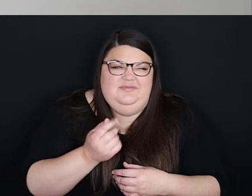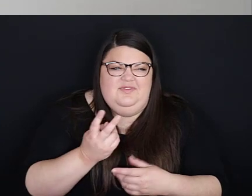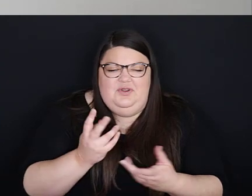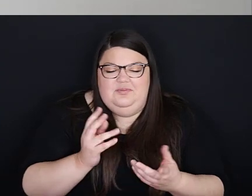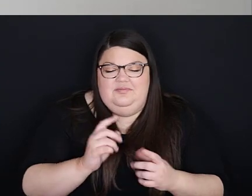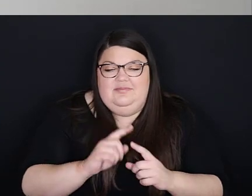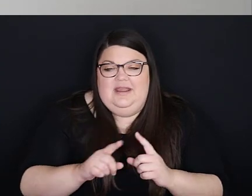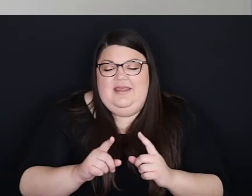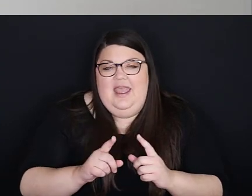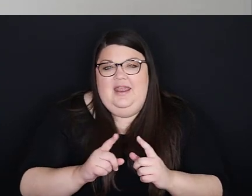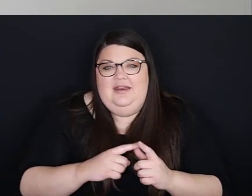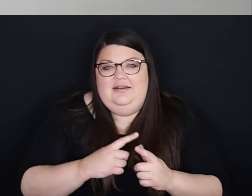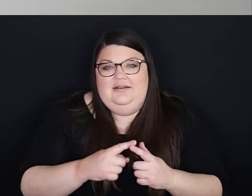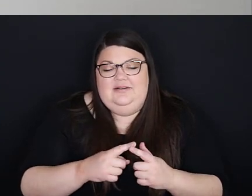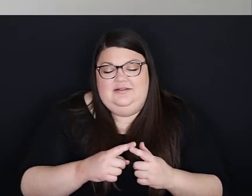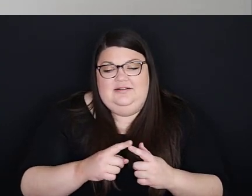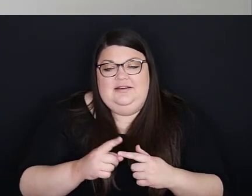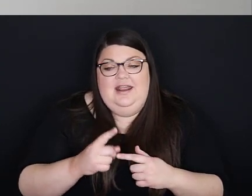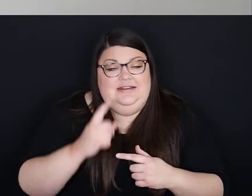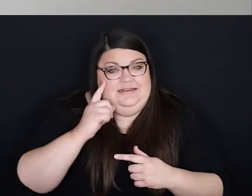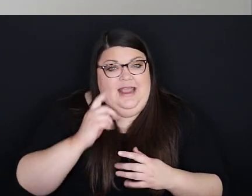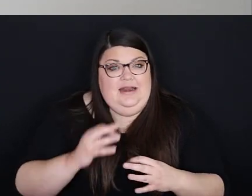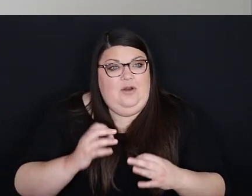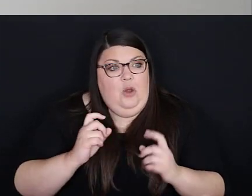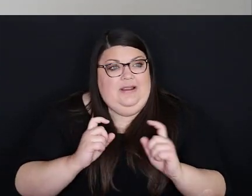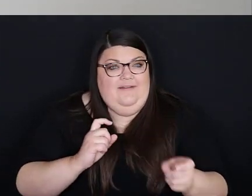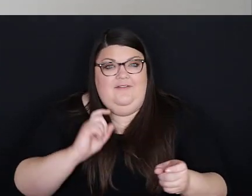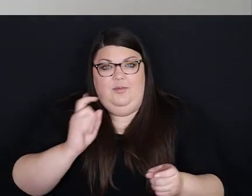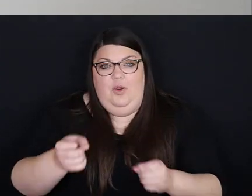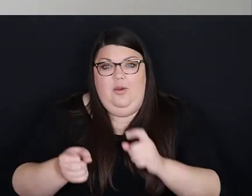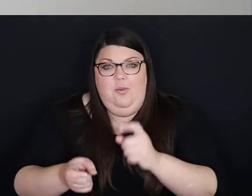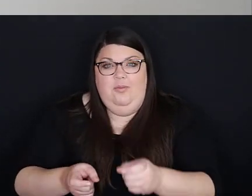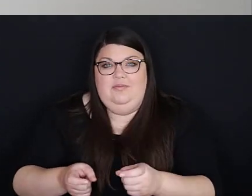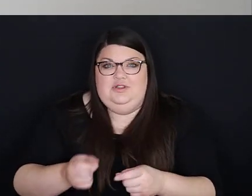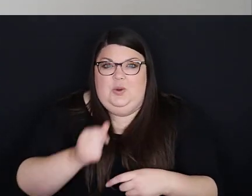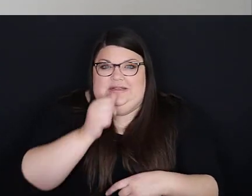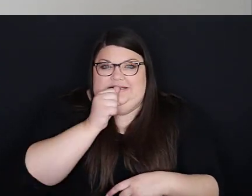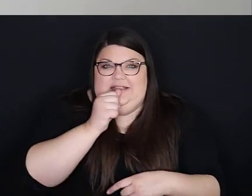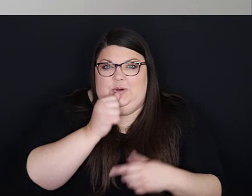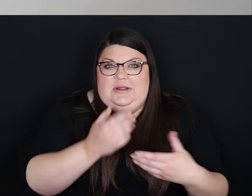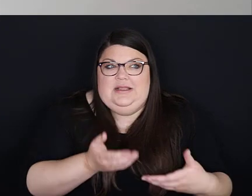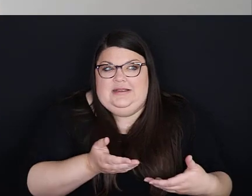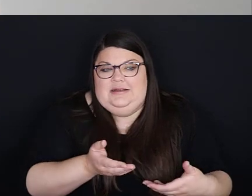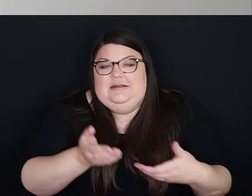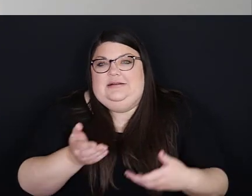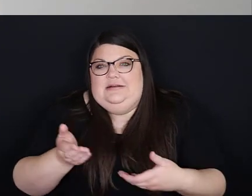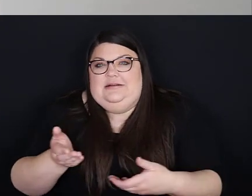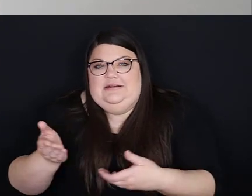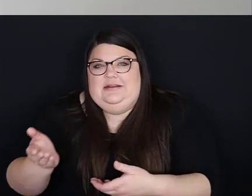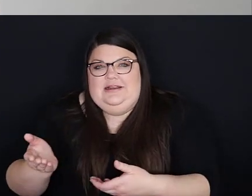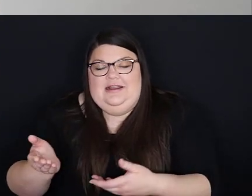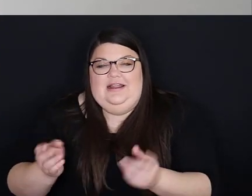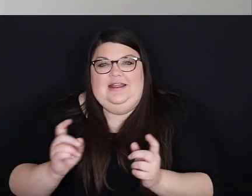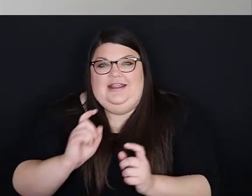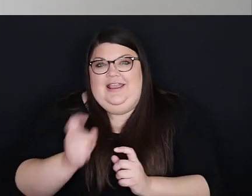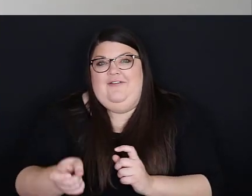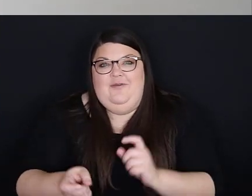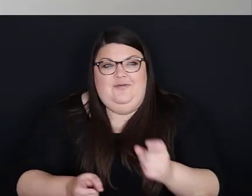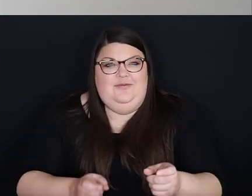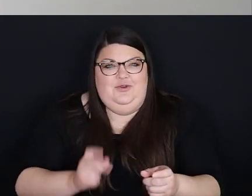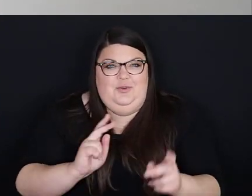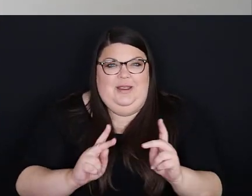couple. And then I decided to give them away. So I went around secretly taking these things and giving them